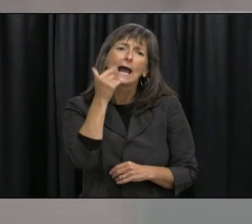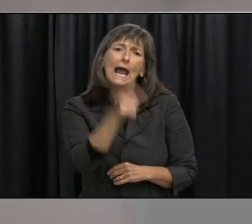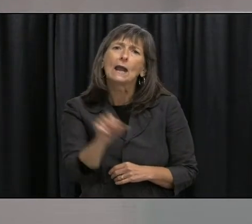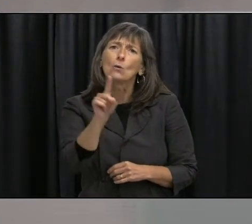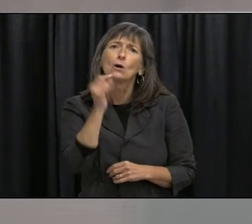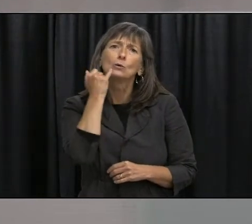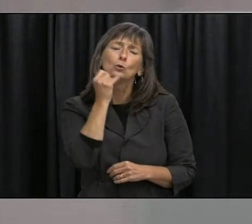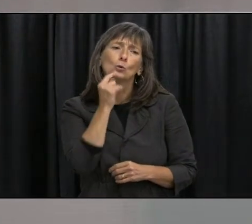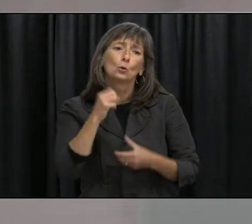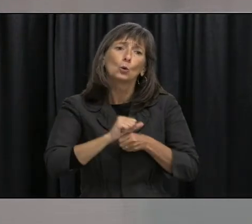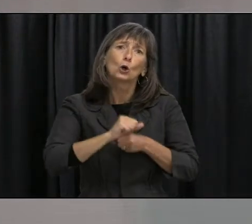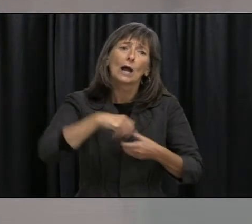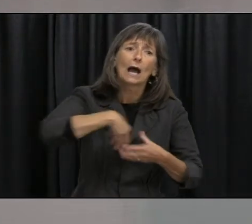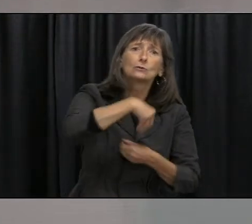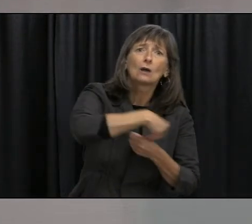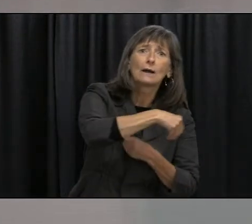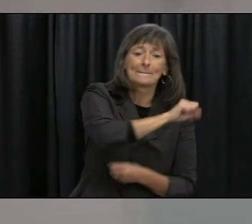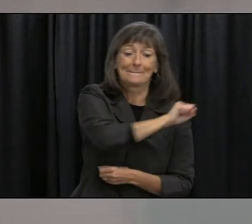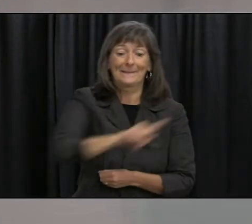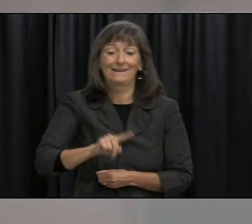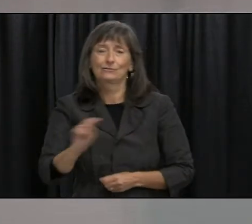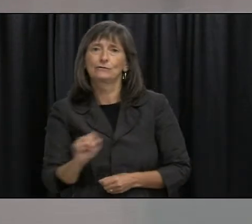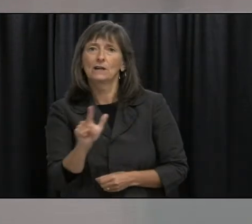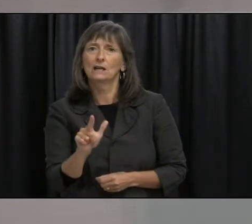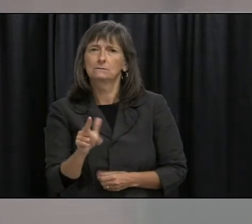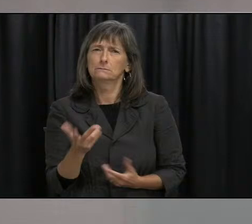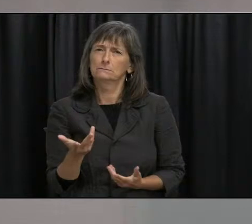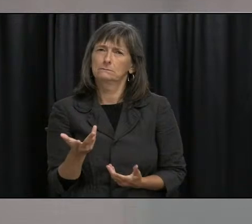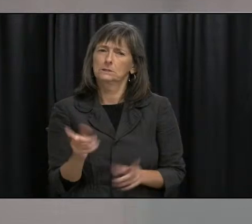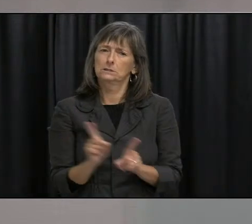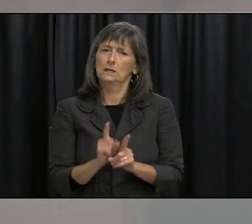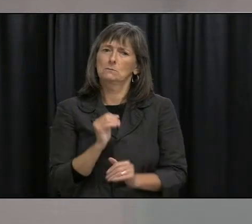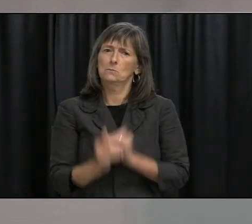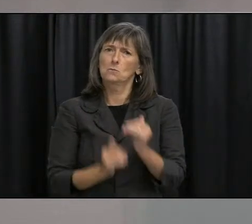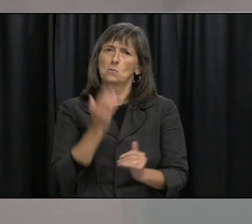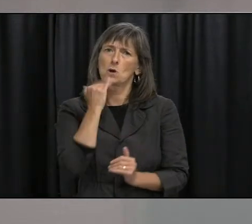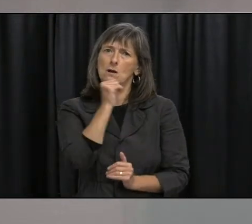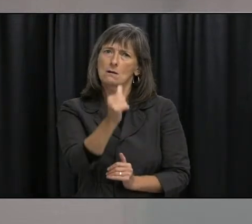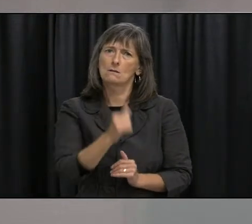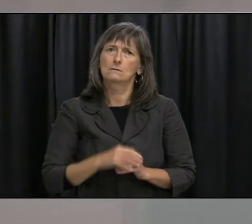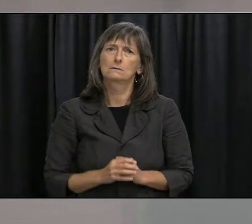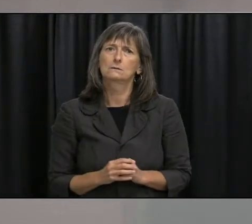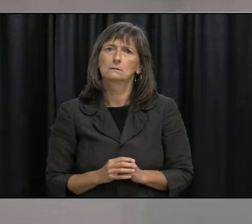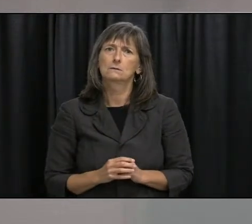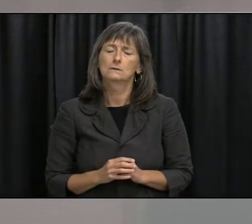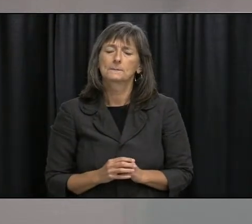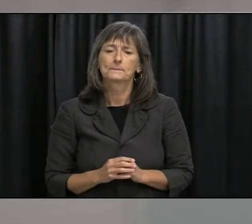who's returning from the province? Allow them to go through the same process to do a shortened isolation?